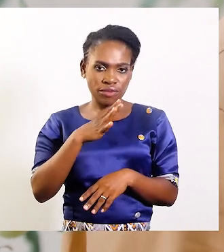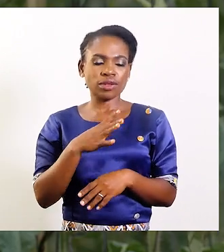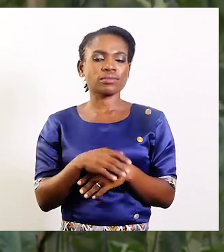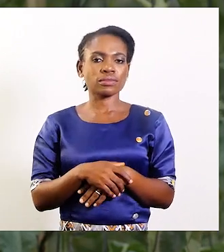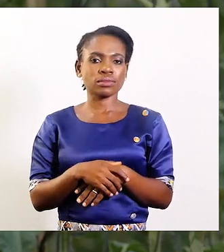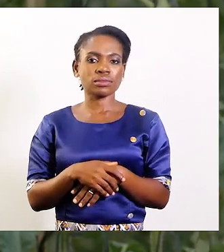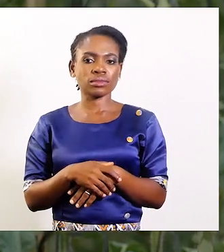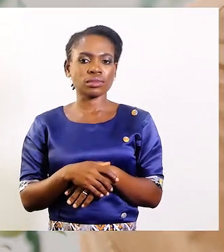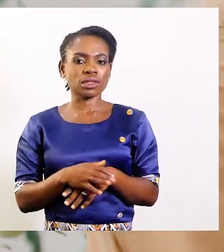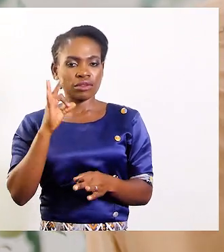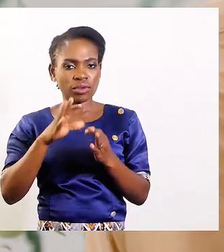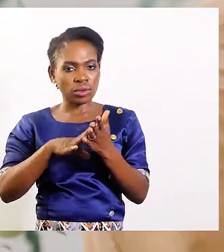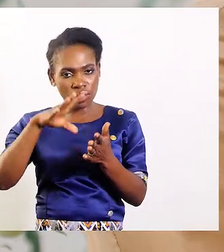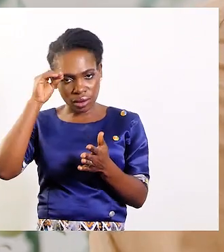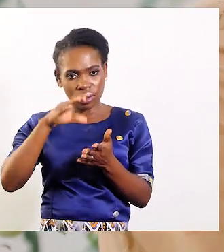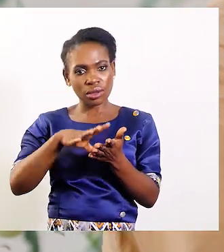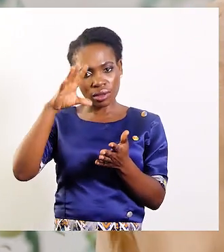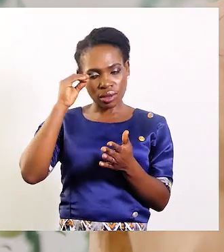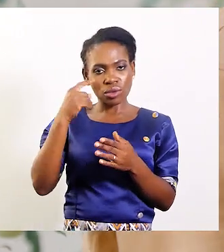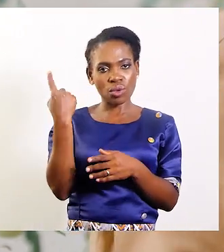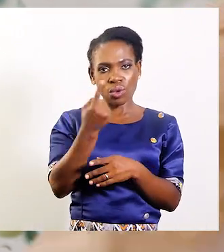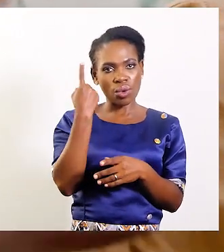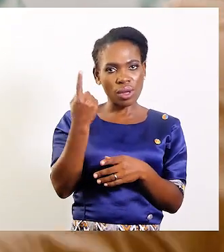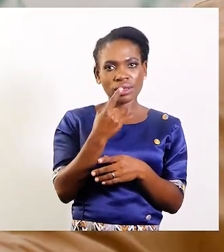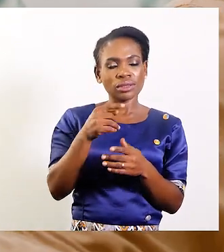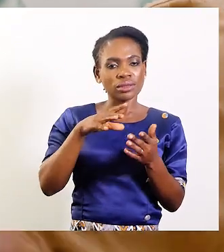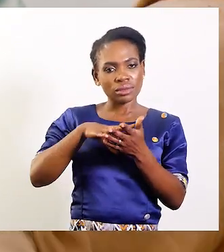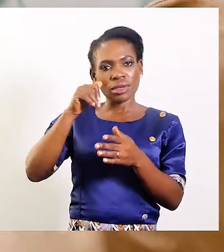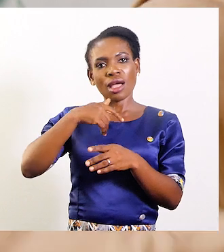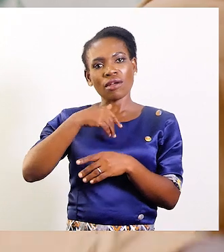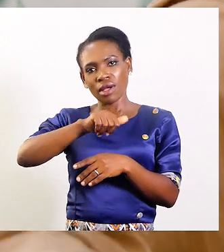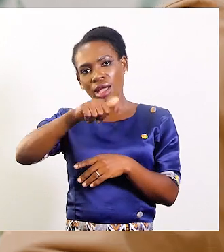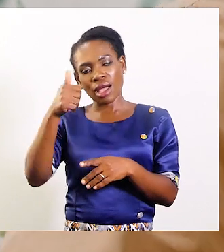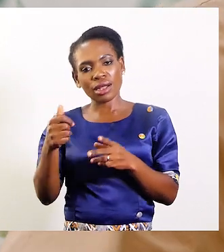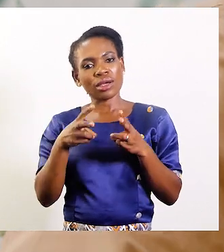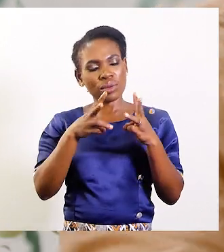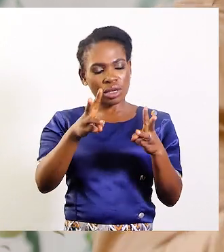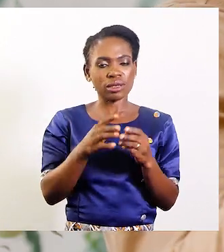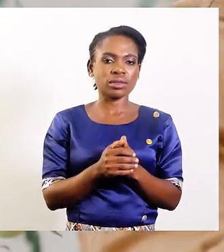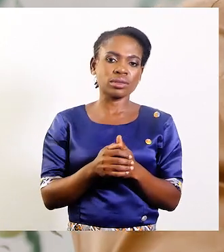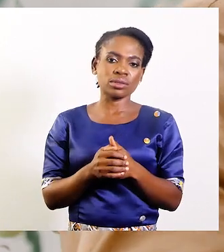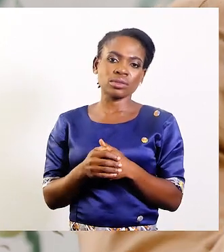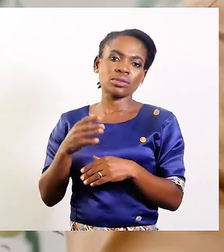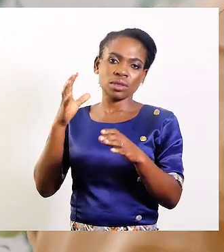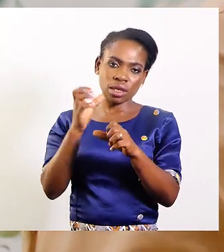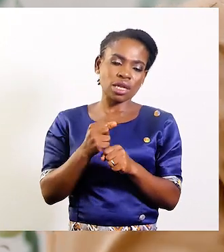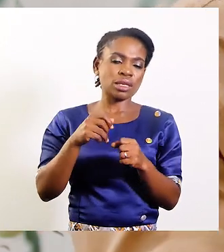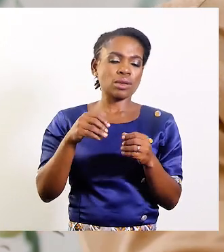all that. So if you learn, for instance, if you learn only trellising from us, you can also apply it on the open field and then get a bit